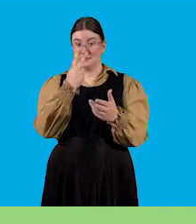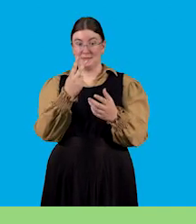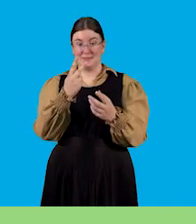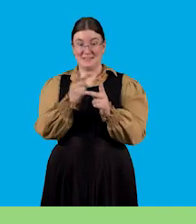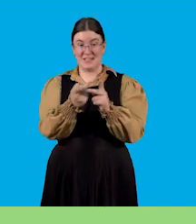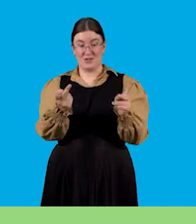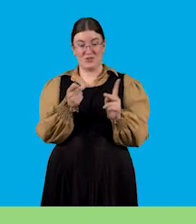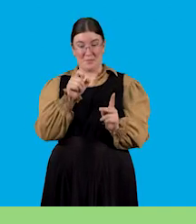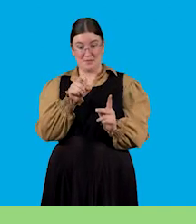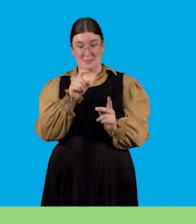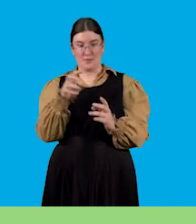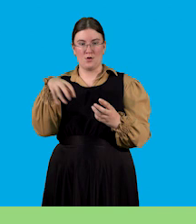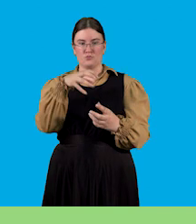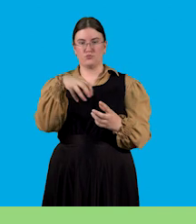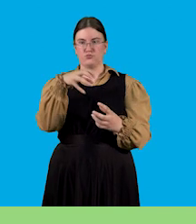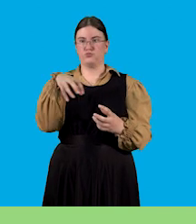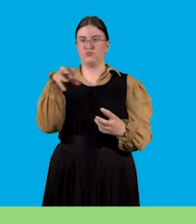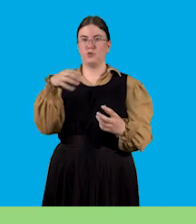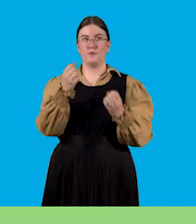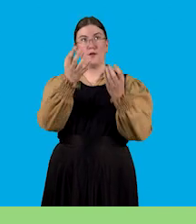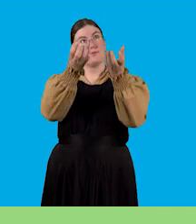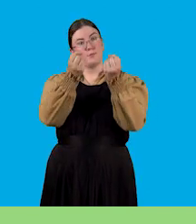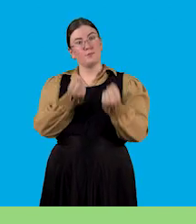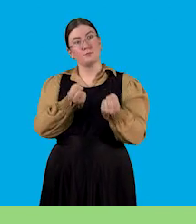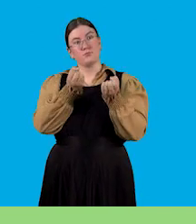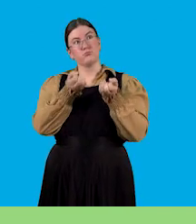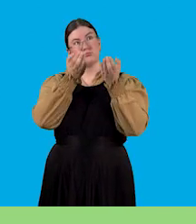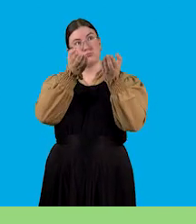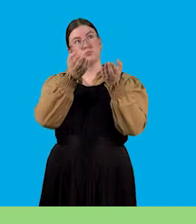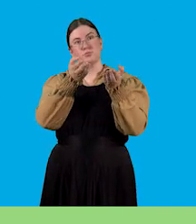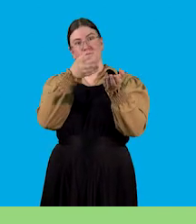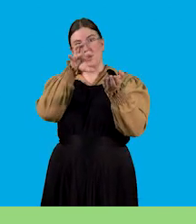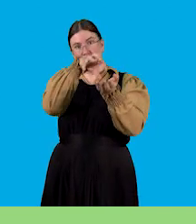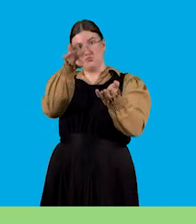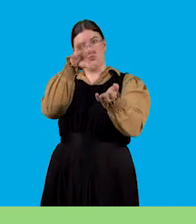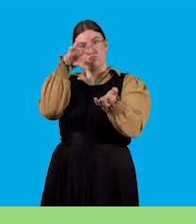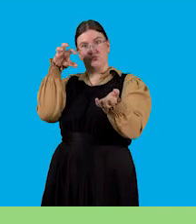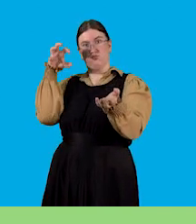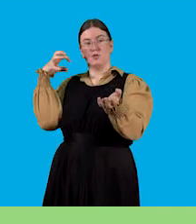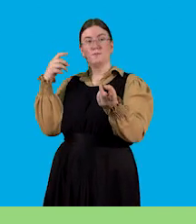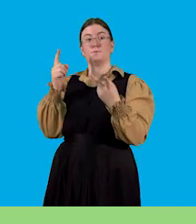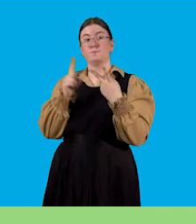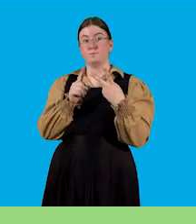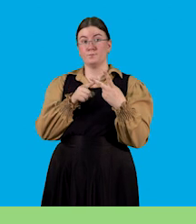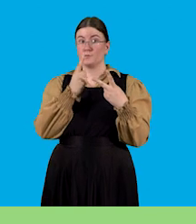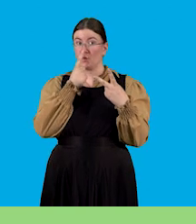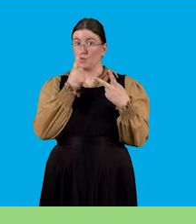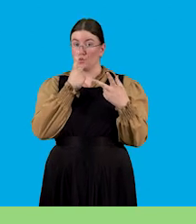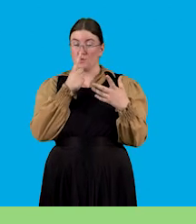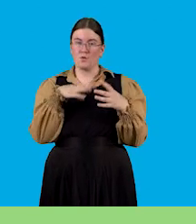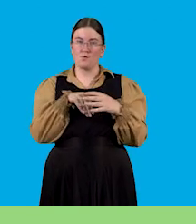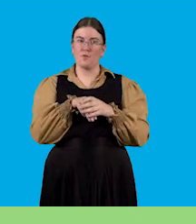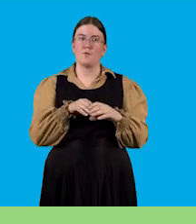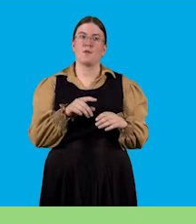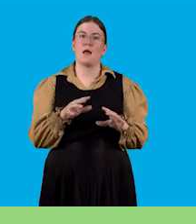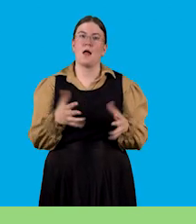some smoke in the kitchen coming from the oven. And 2, Your nose will be involved